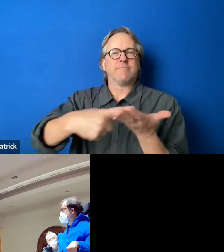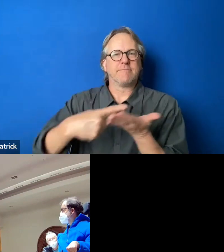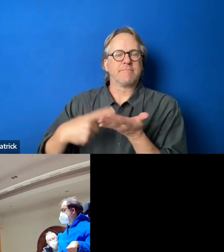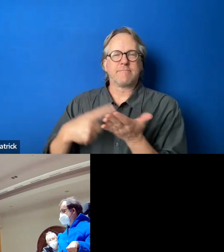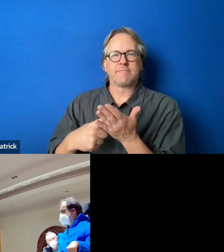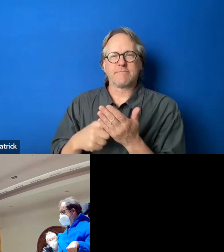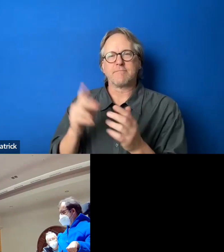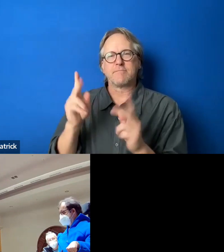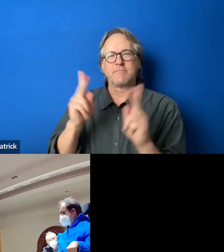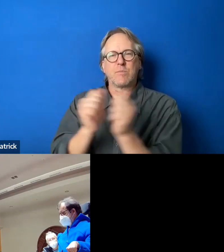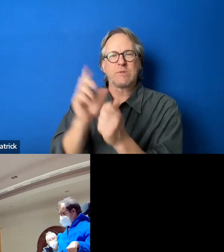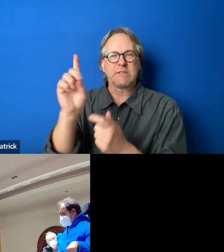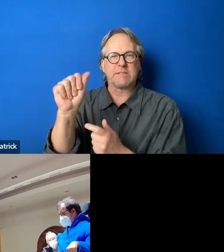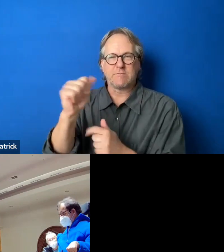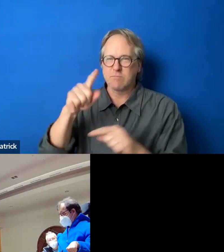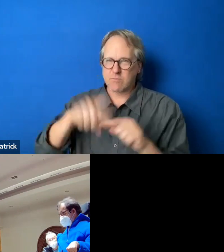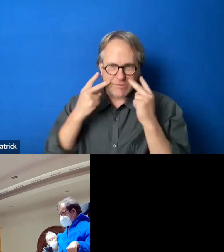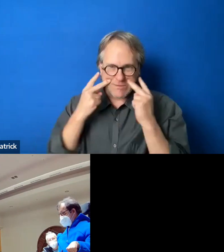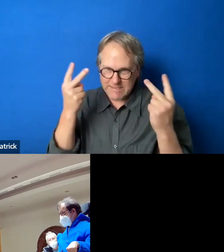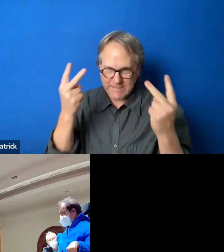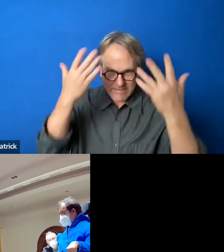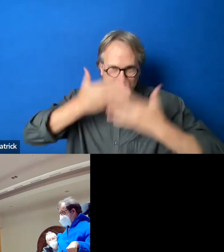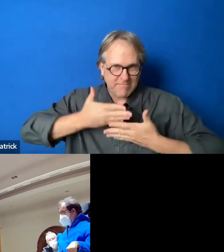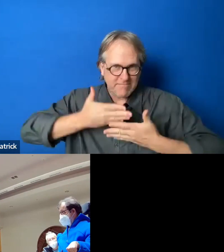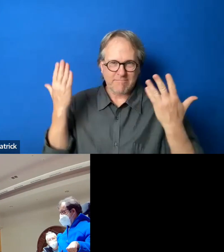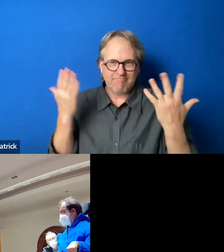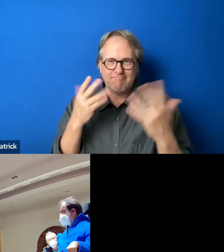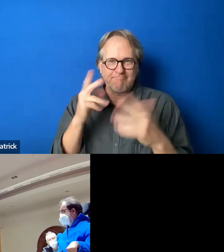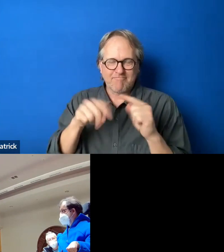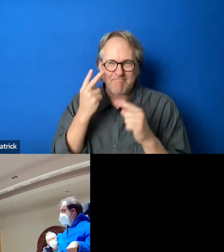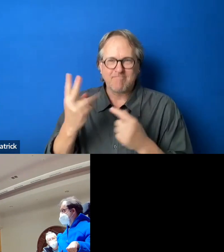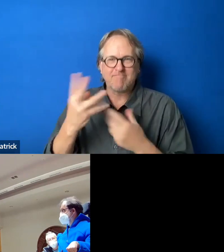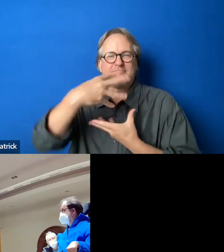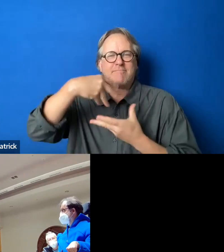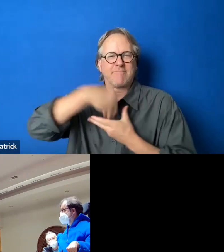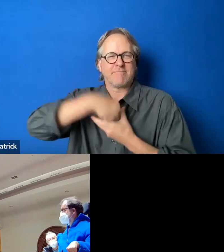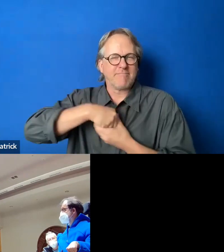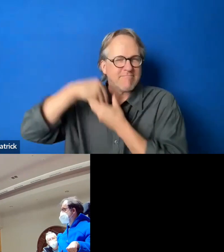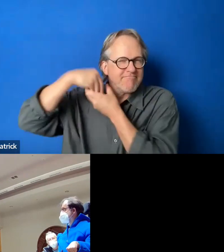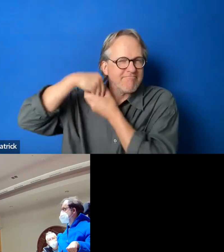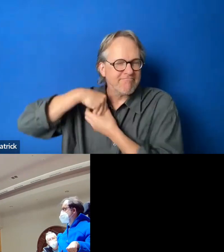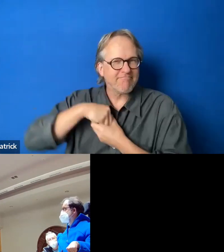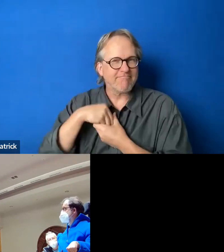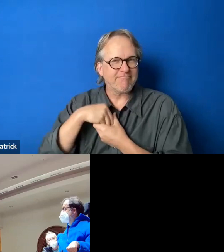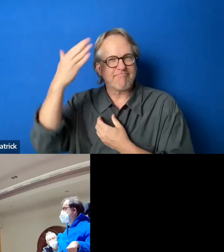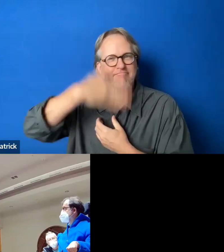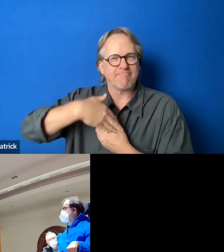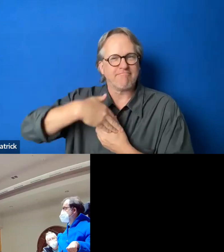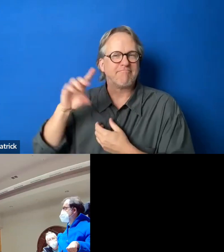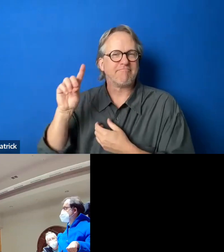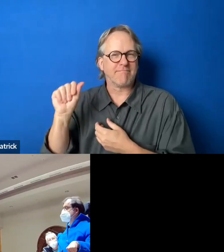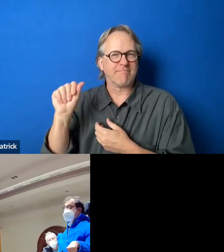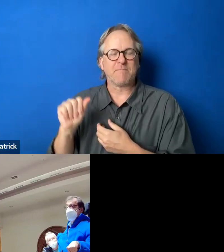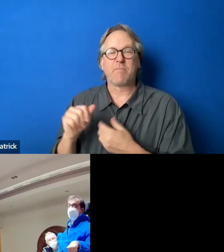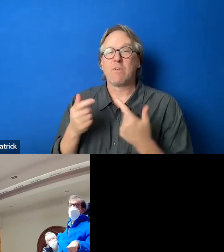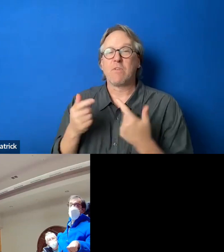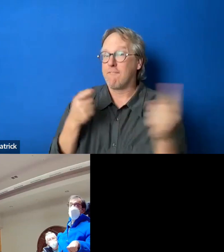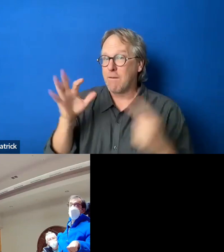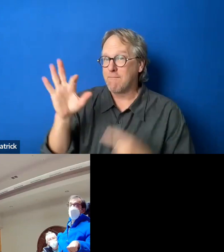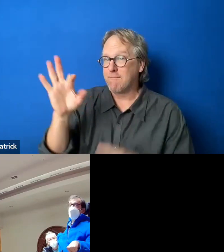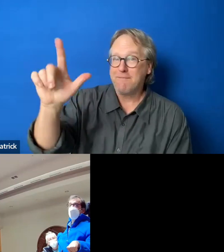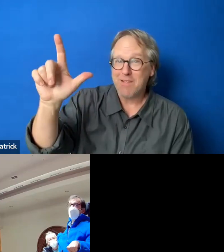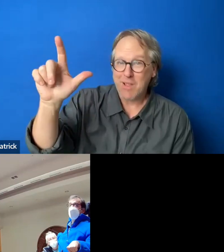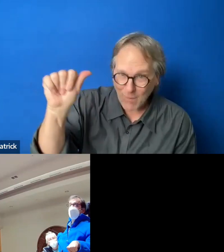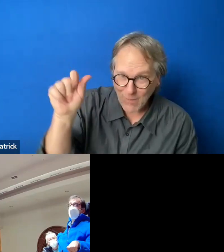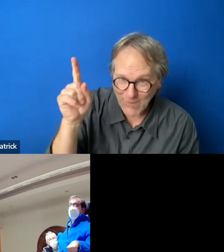invisible disabilities. So from Florida, Reverend Suzanne Fast. So from Florida,